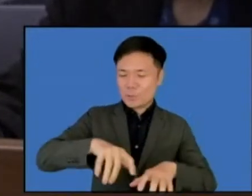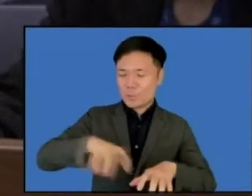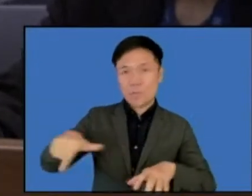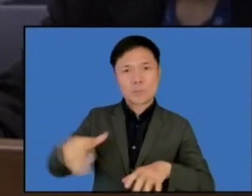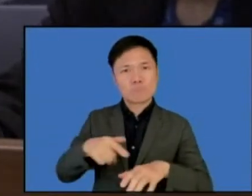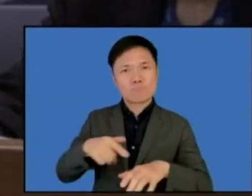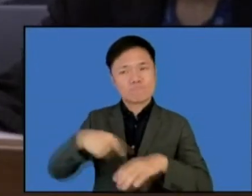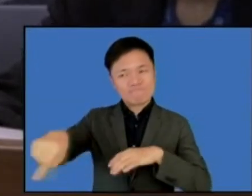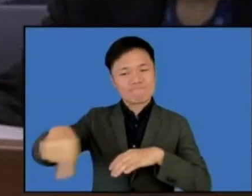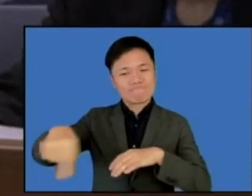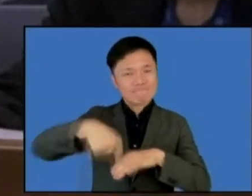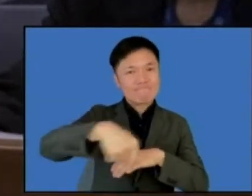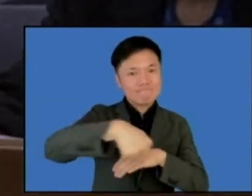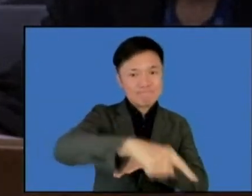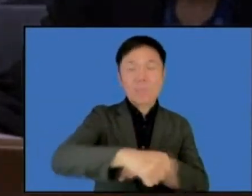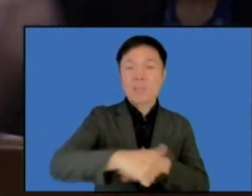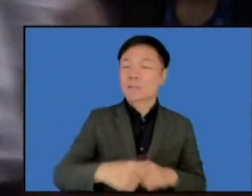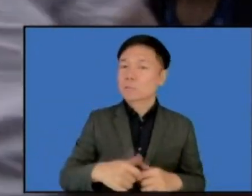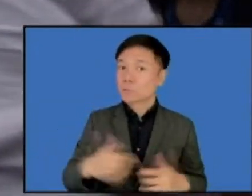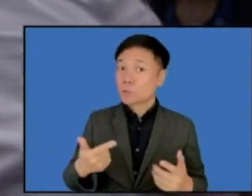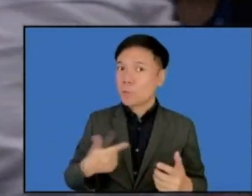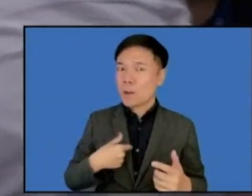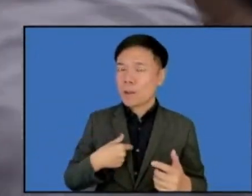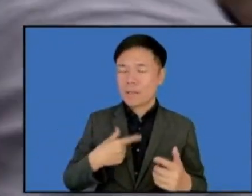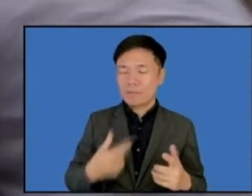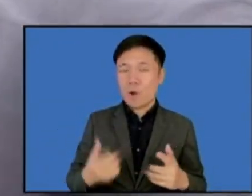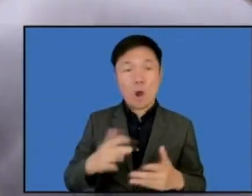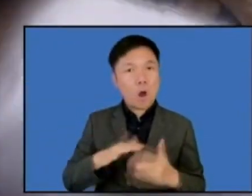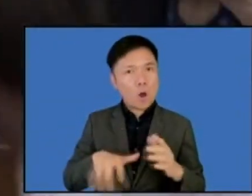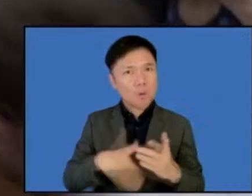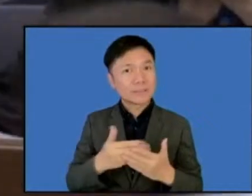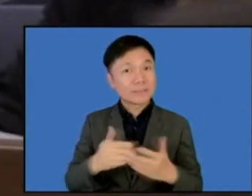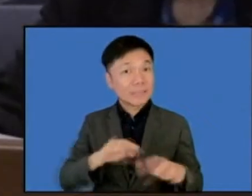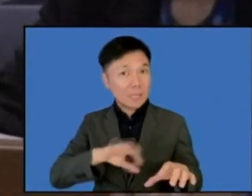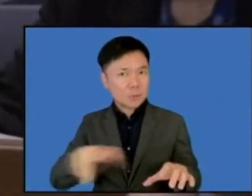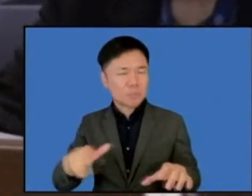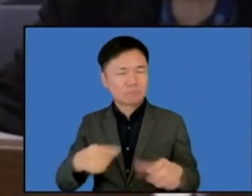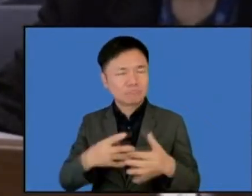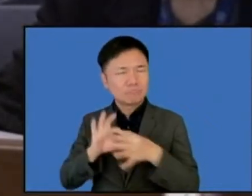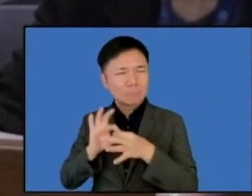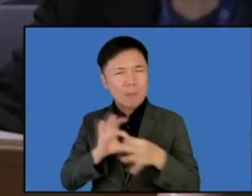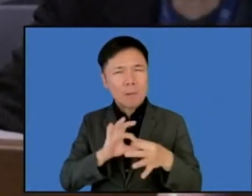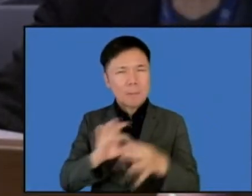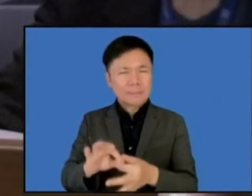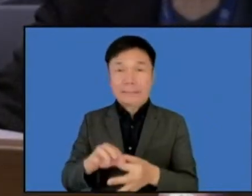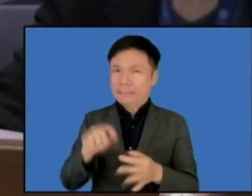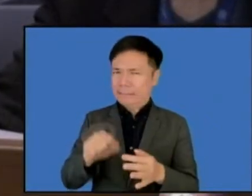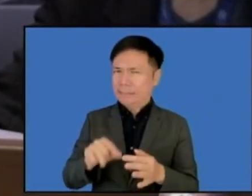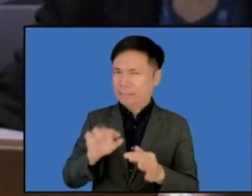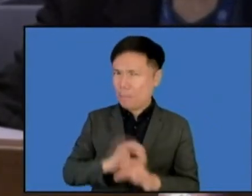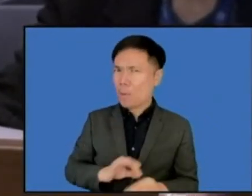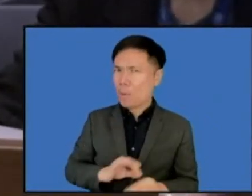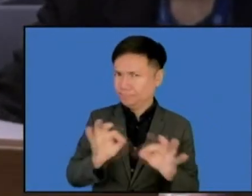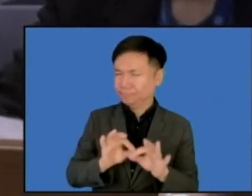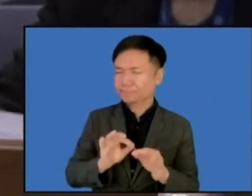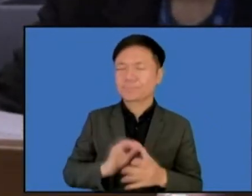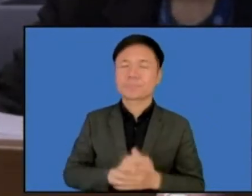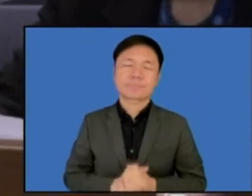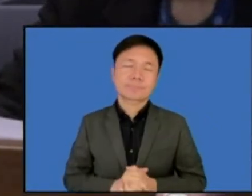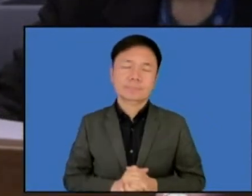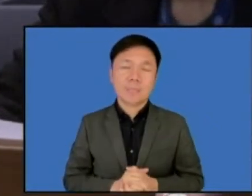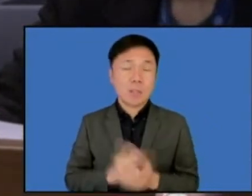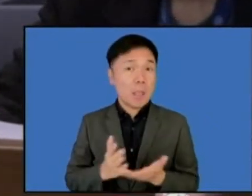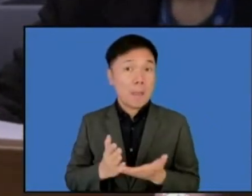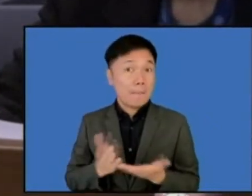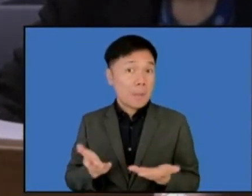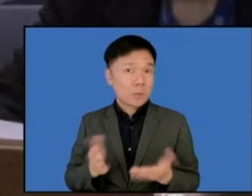bilateral, sub-regional, regional, and international cooperation and partnership are all essential. These partnerships